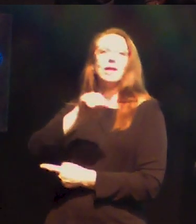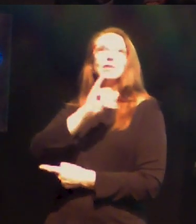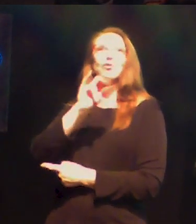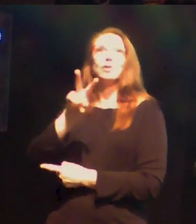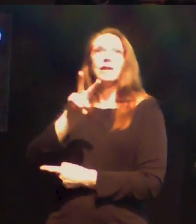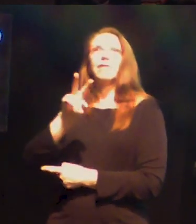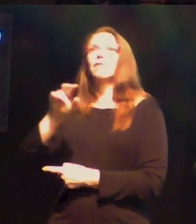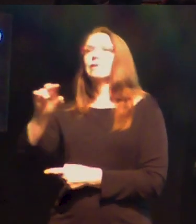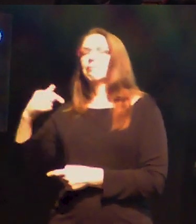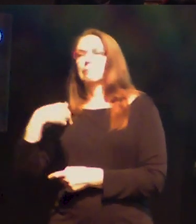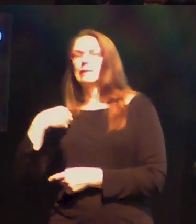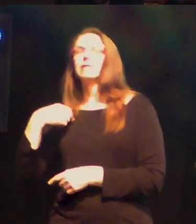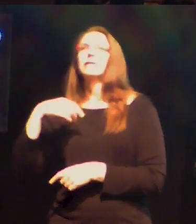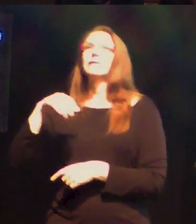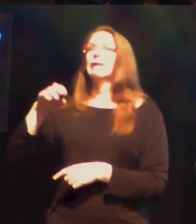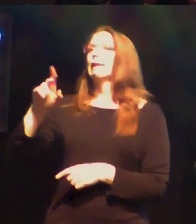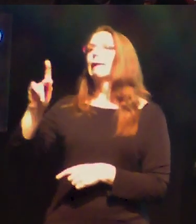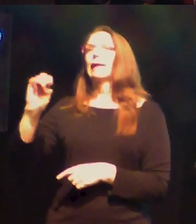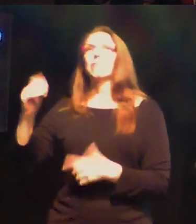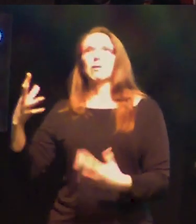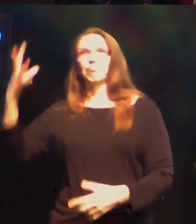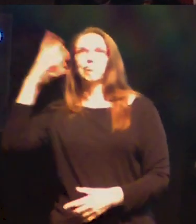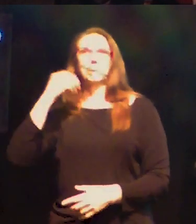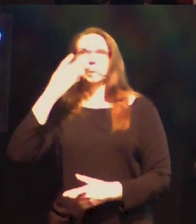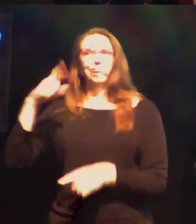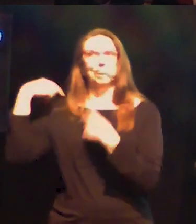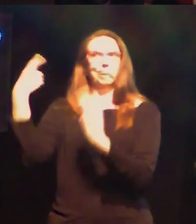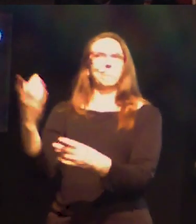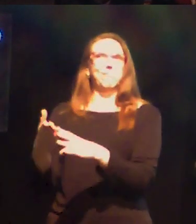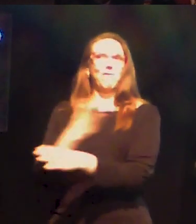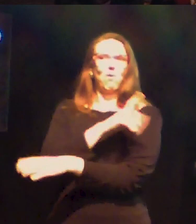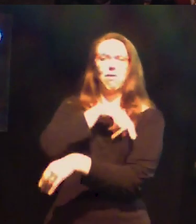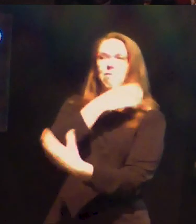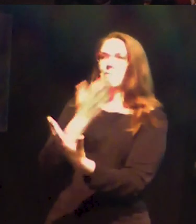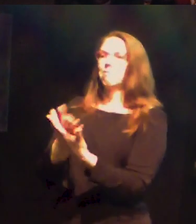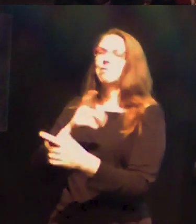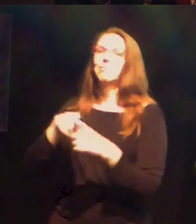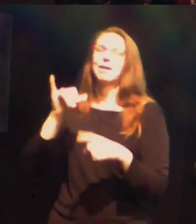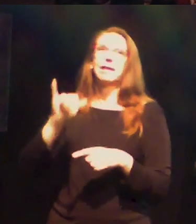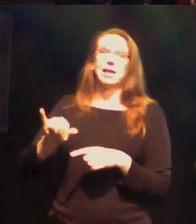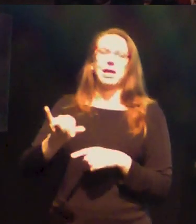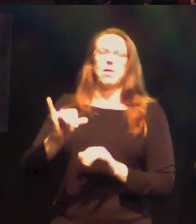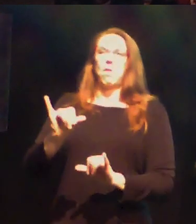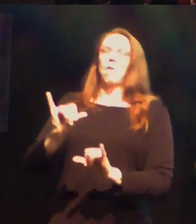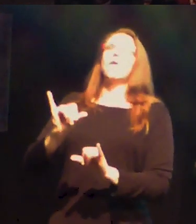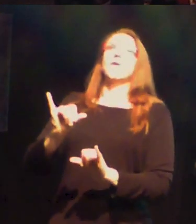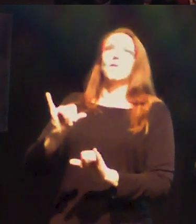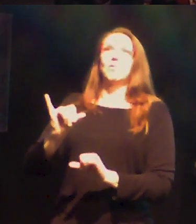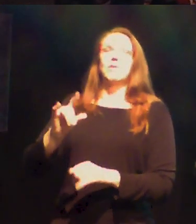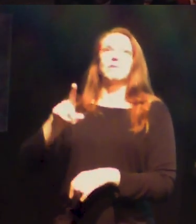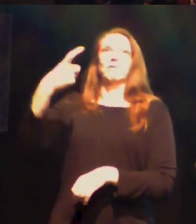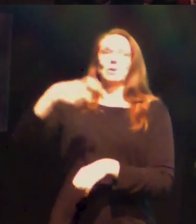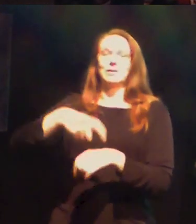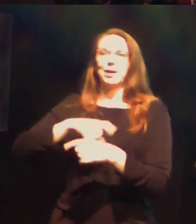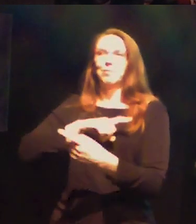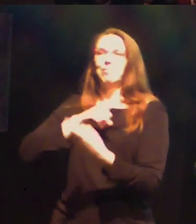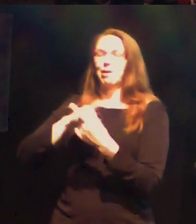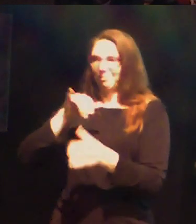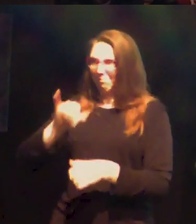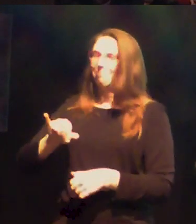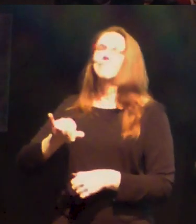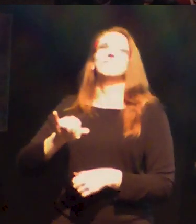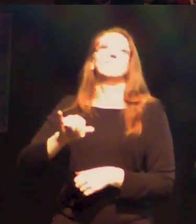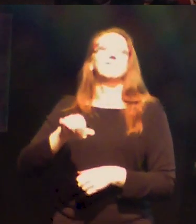sure had another, you know, events like that before us, but that was the click we had together, that we thought this